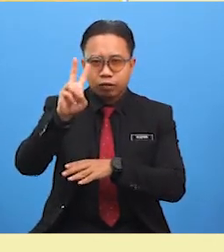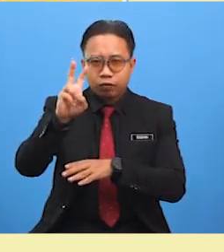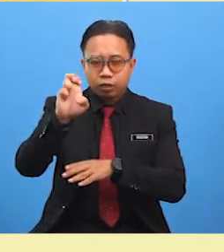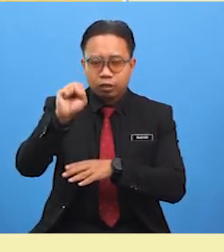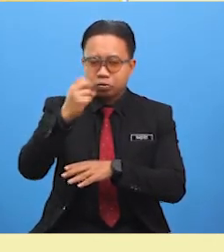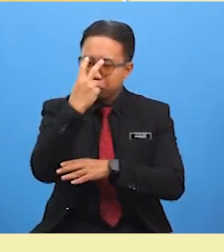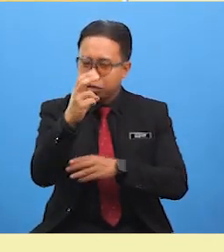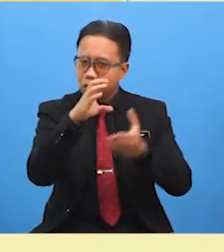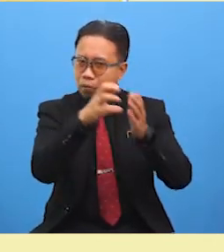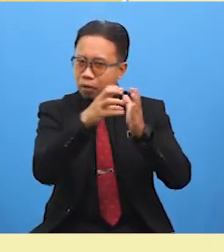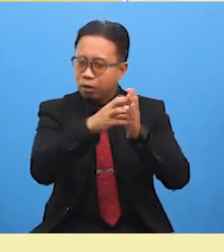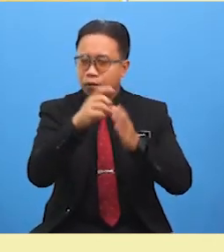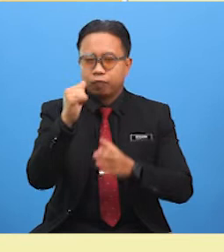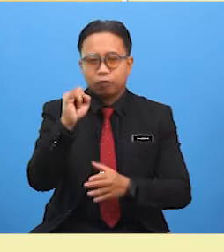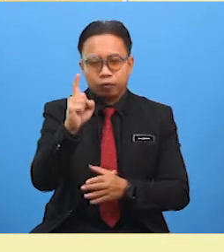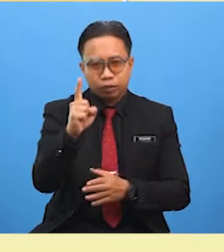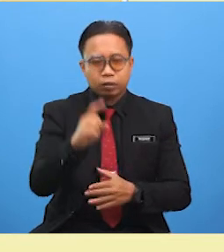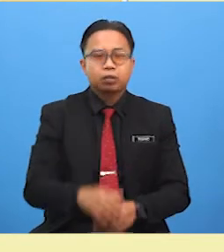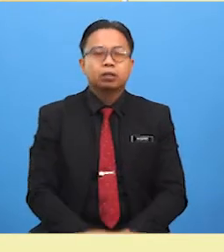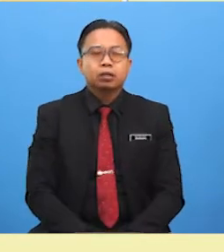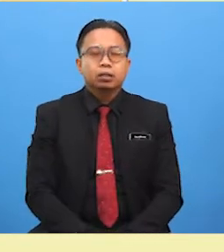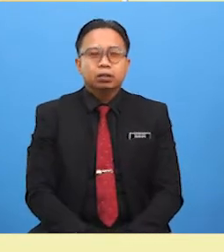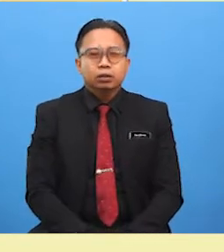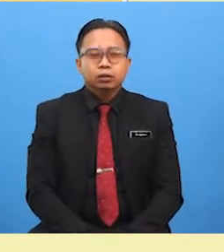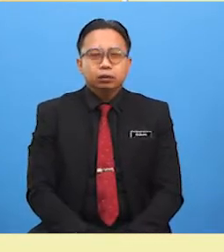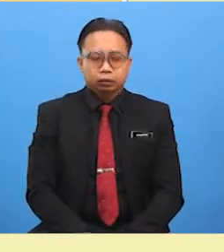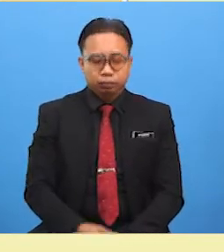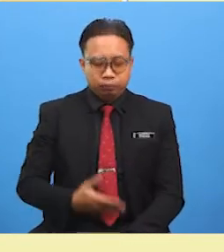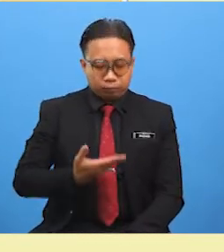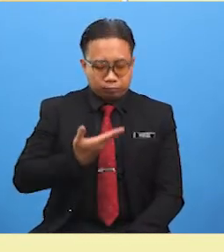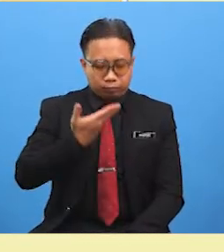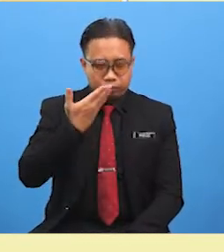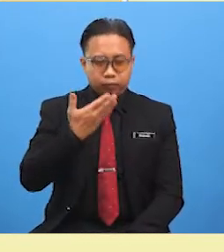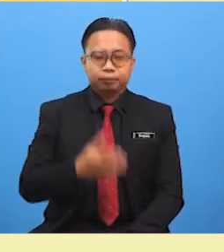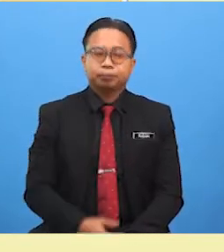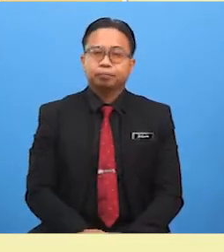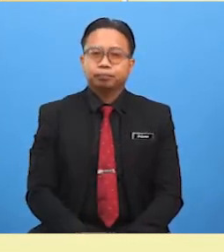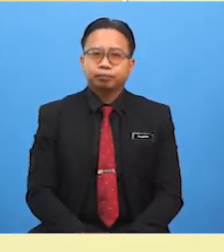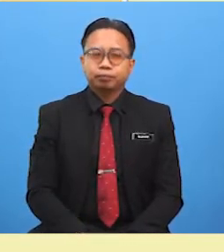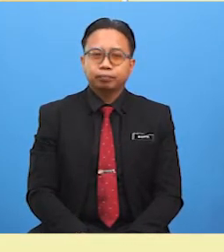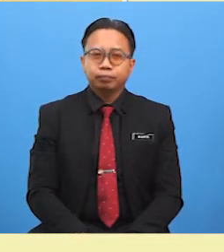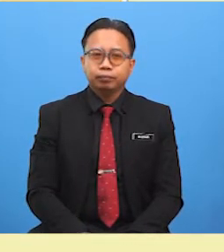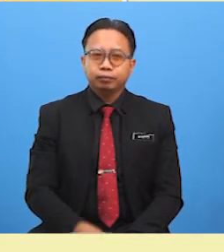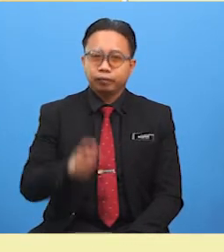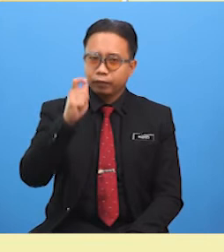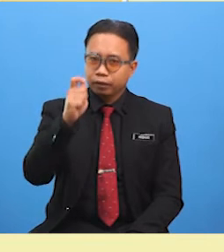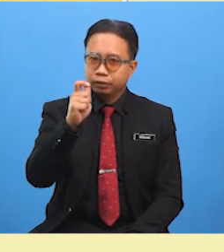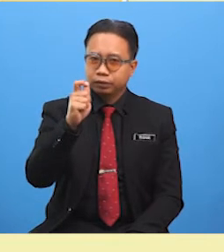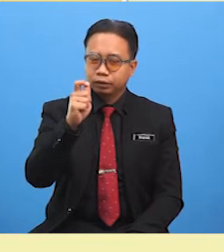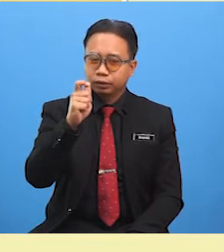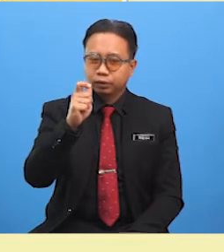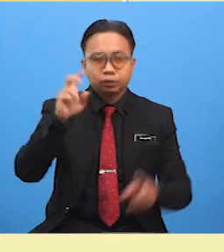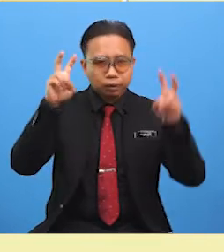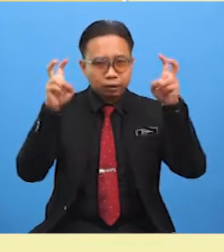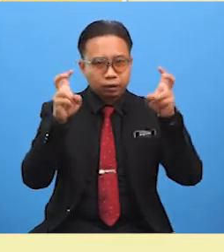I know it can get overwhelming, so I would want all of you to just take a deep breath and let go. Okay, T is the main title